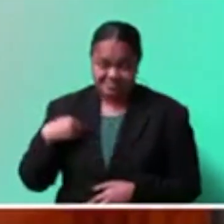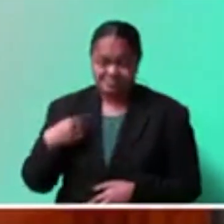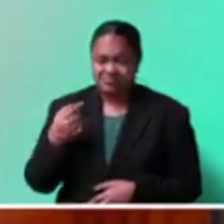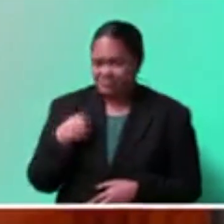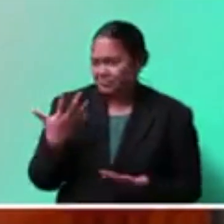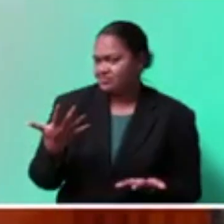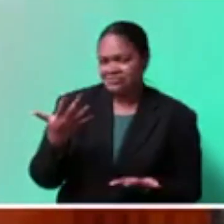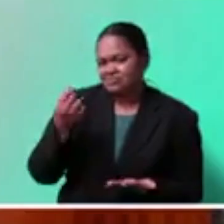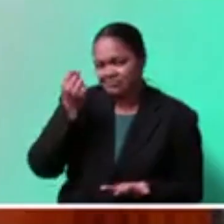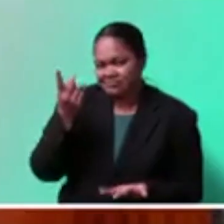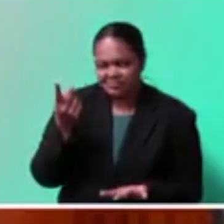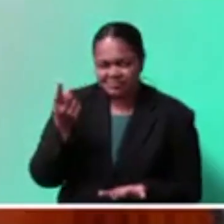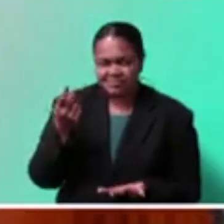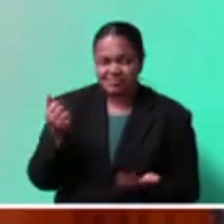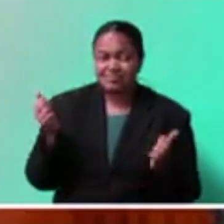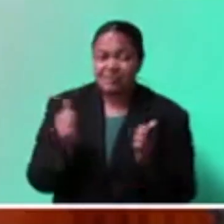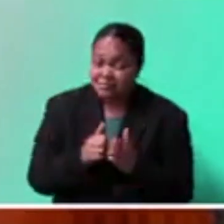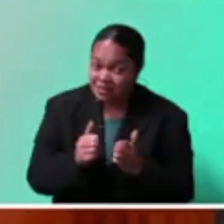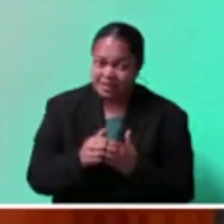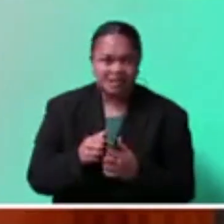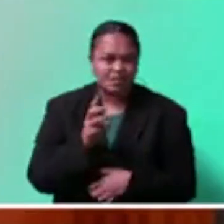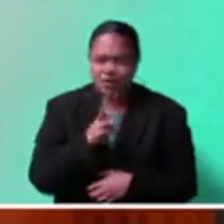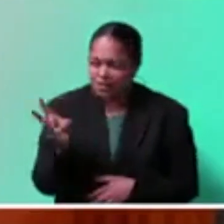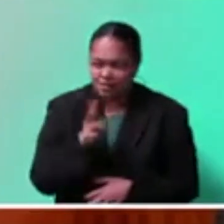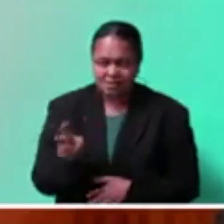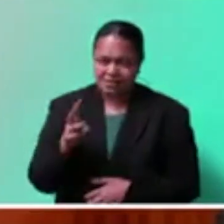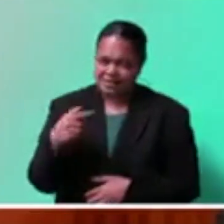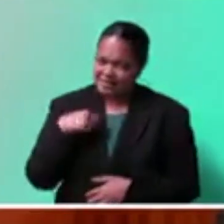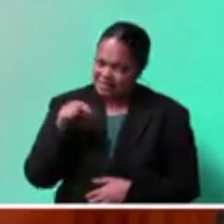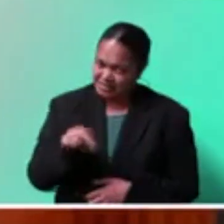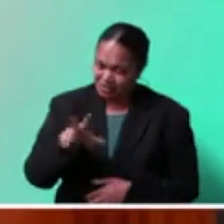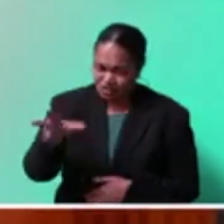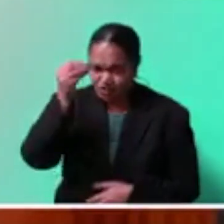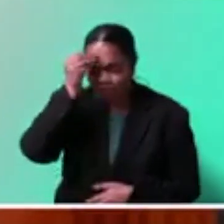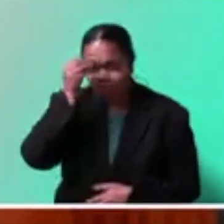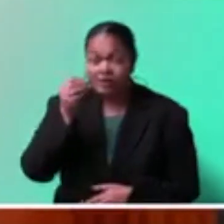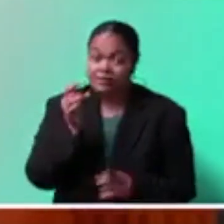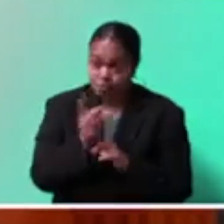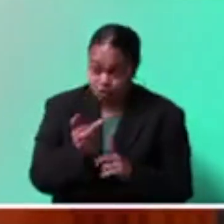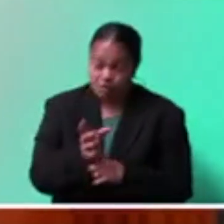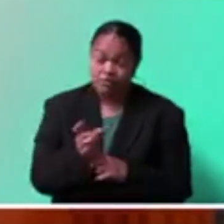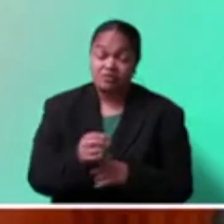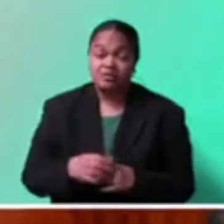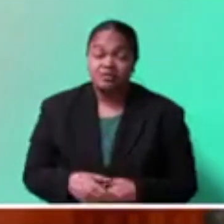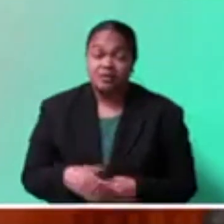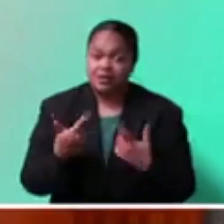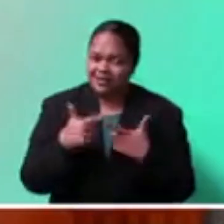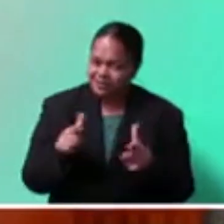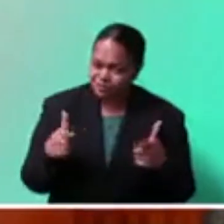realized how there were many acronyms that I needed to learn. So it is important that the language